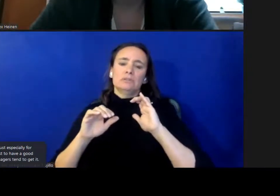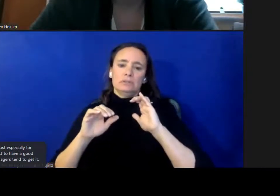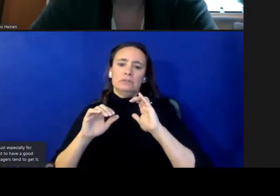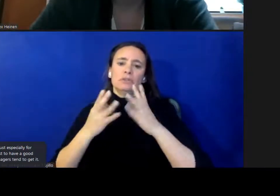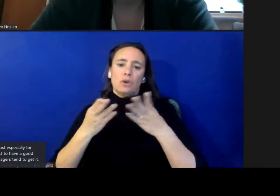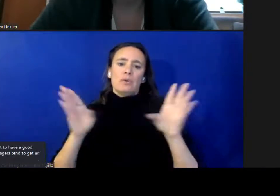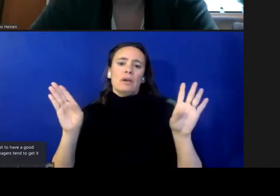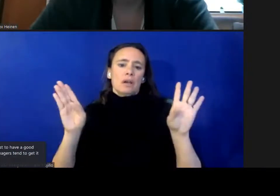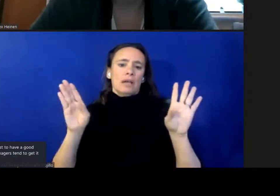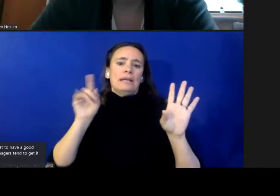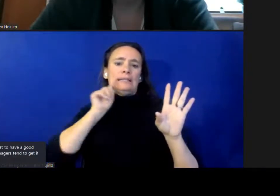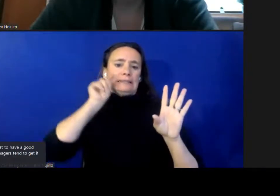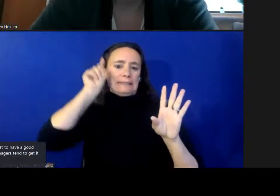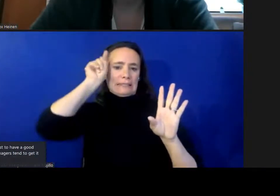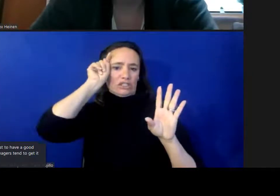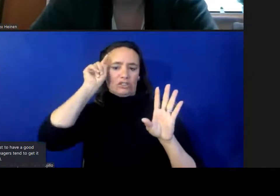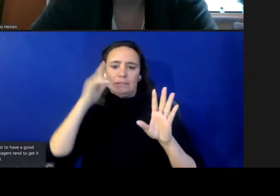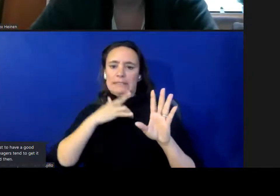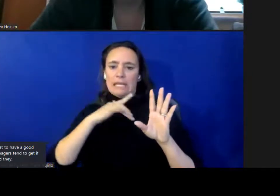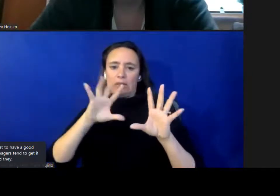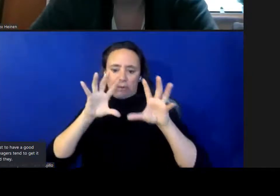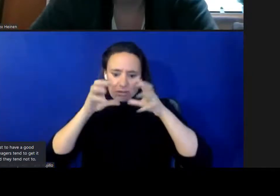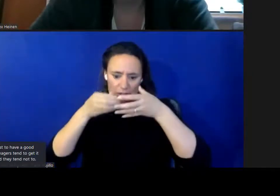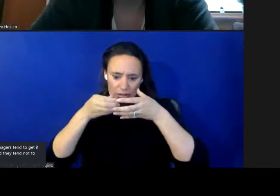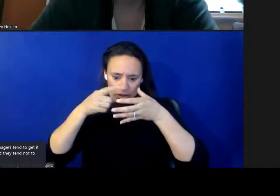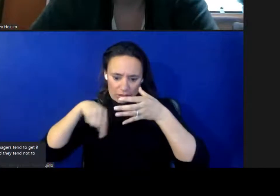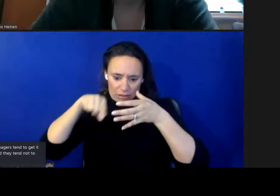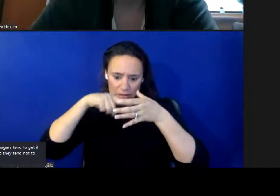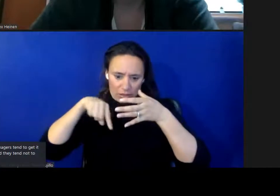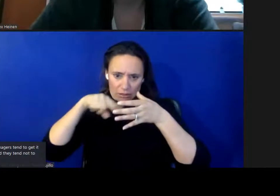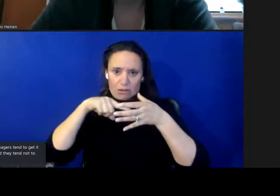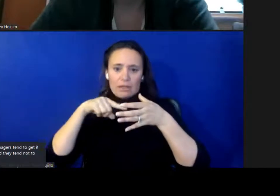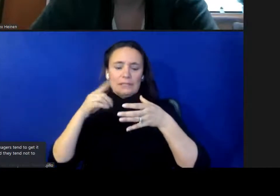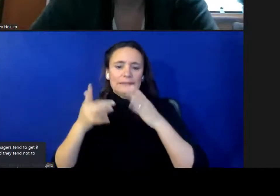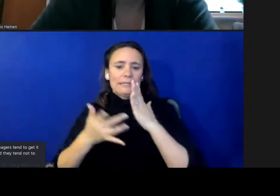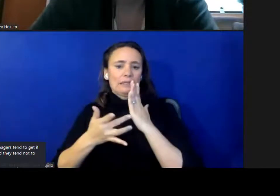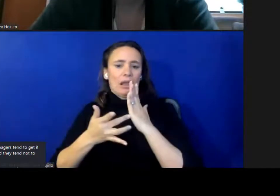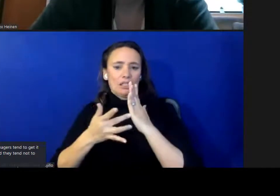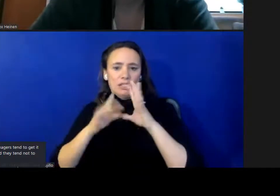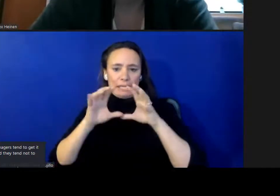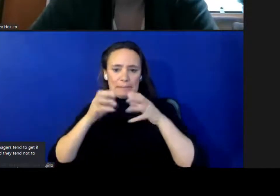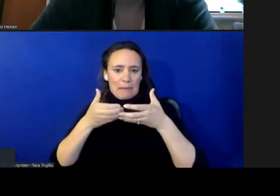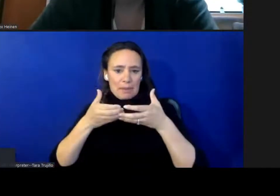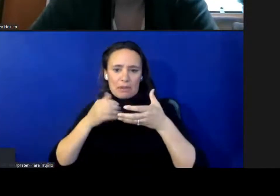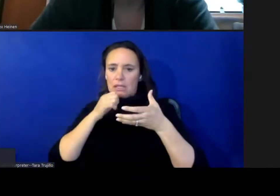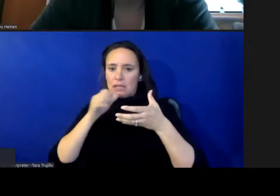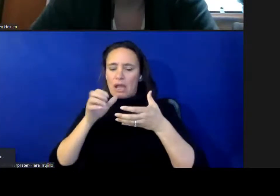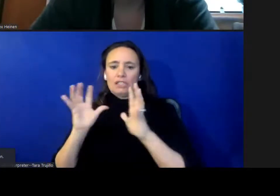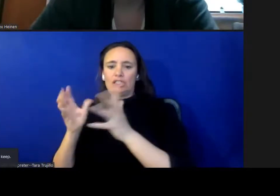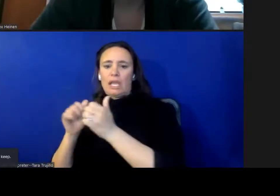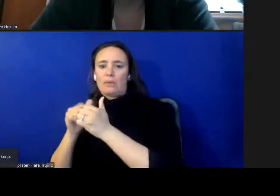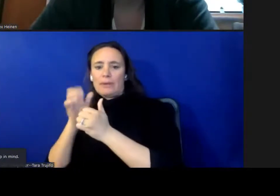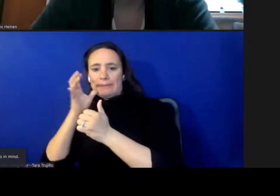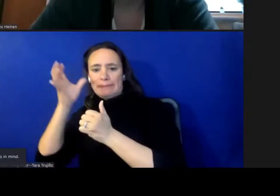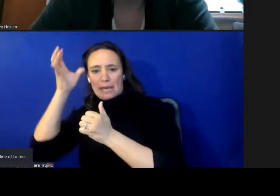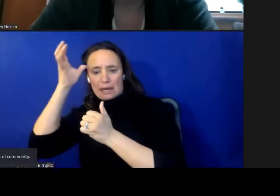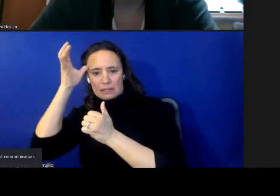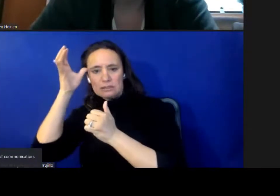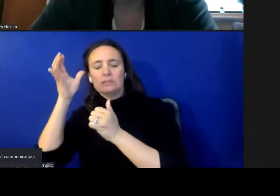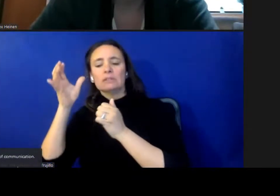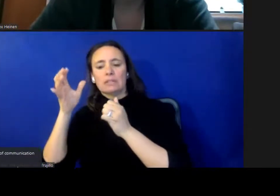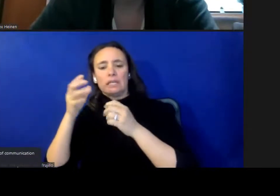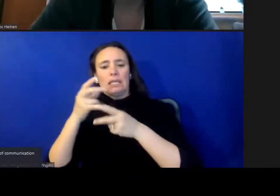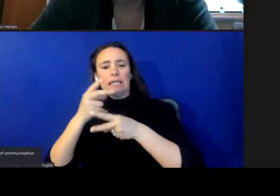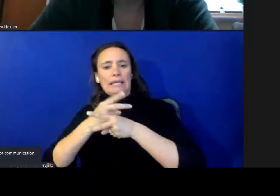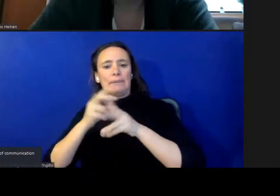a technology bubble and they tend not to talk a lot to their parents. So if you can keep a line of communication open